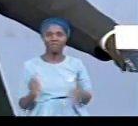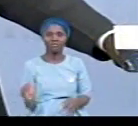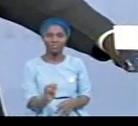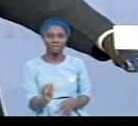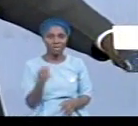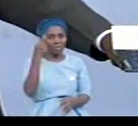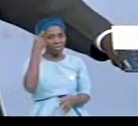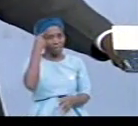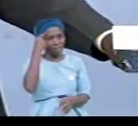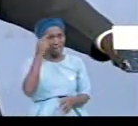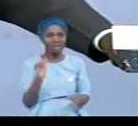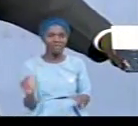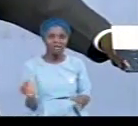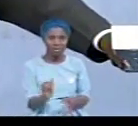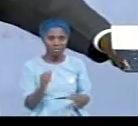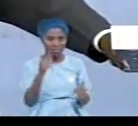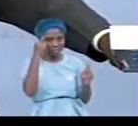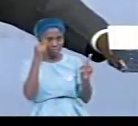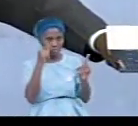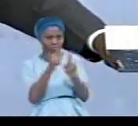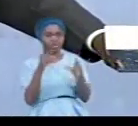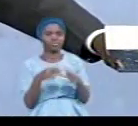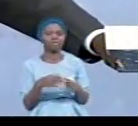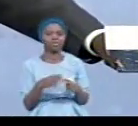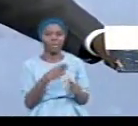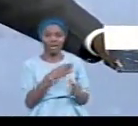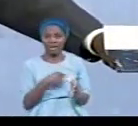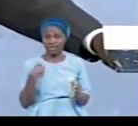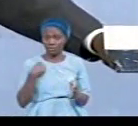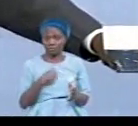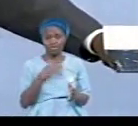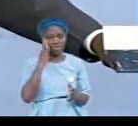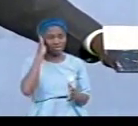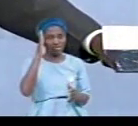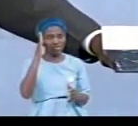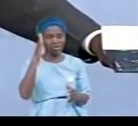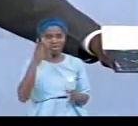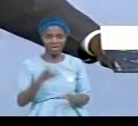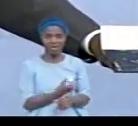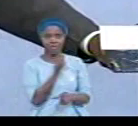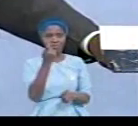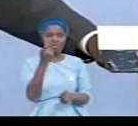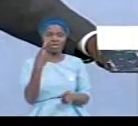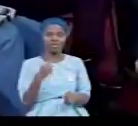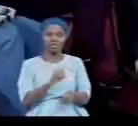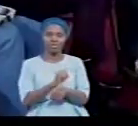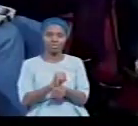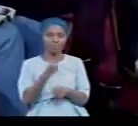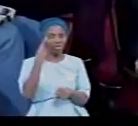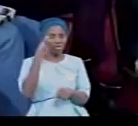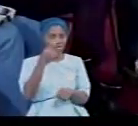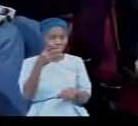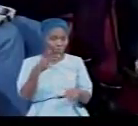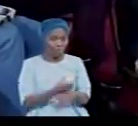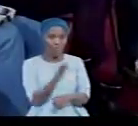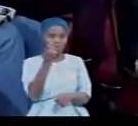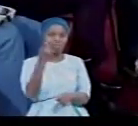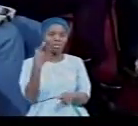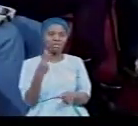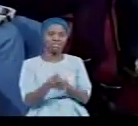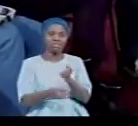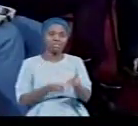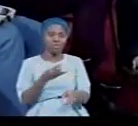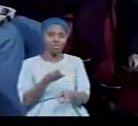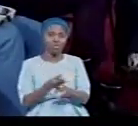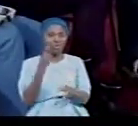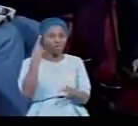the same pursuit, and we will win the world for Christ in Jesus' name. I want